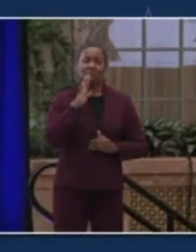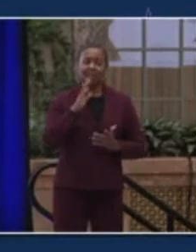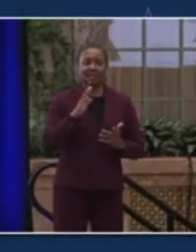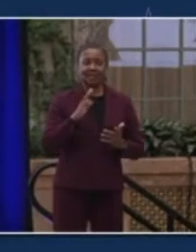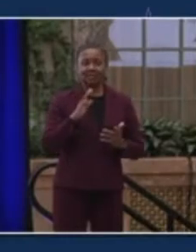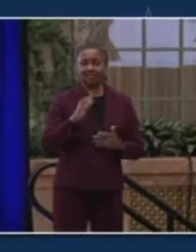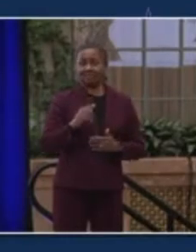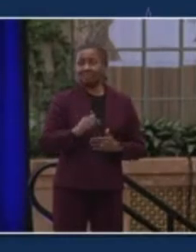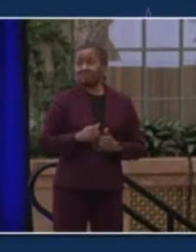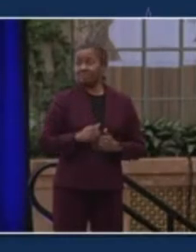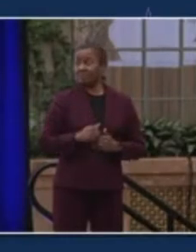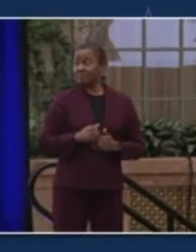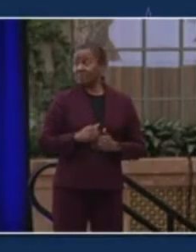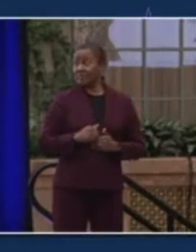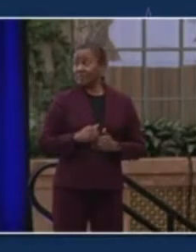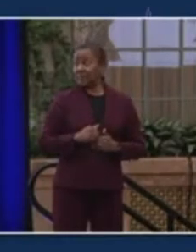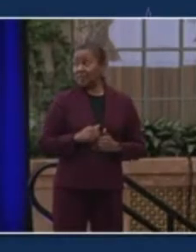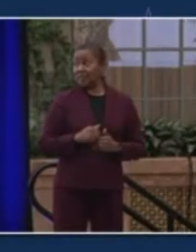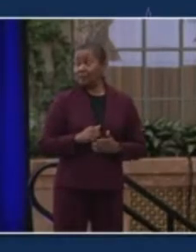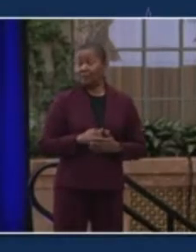Attorney